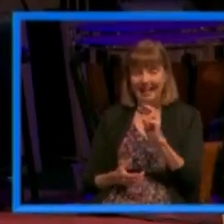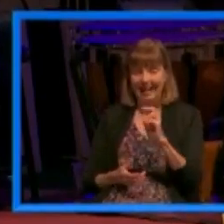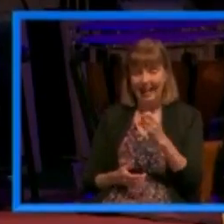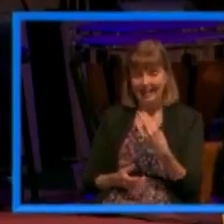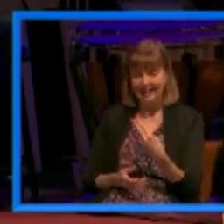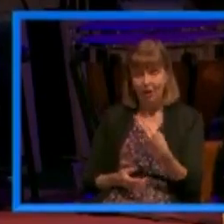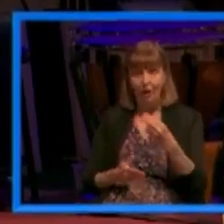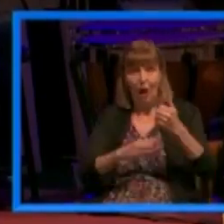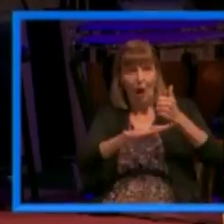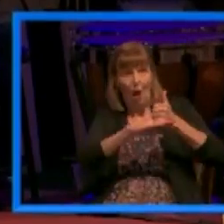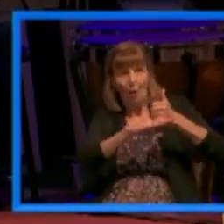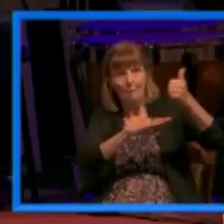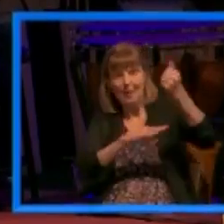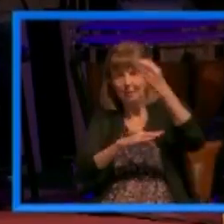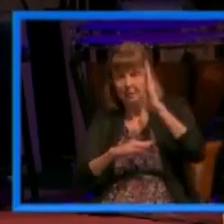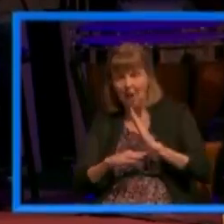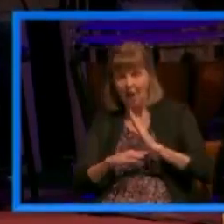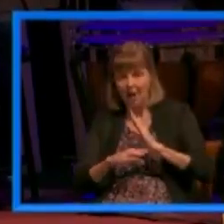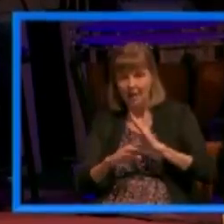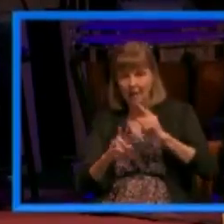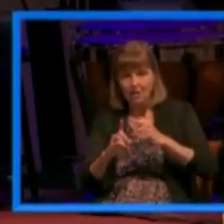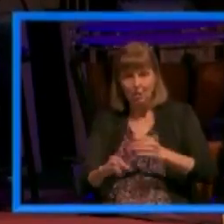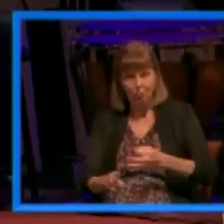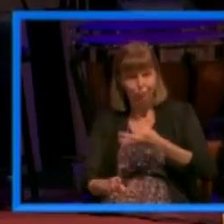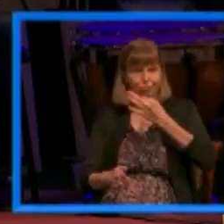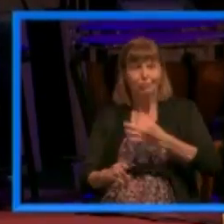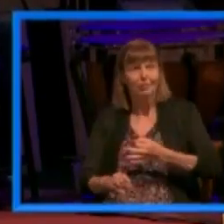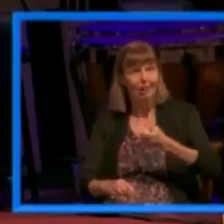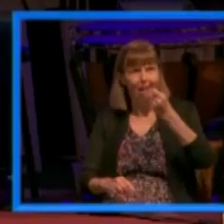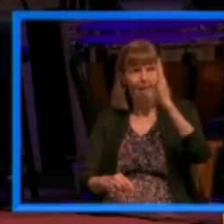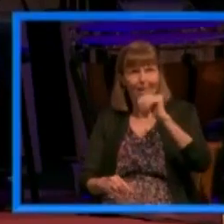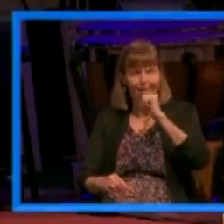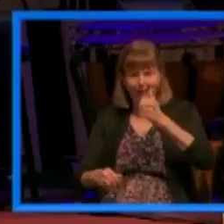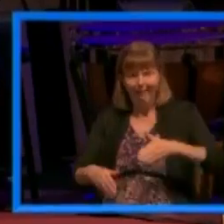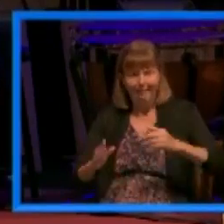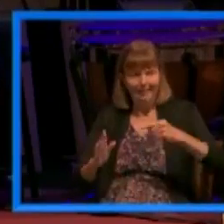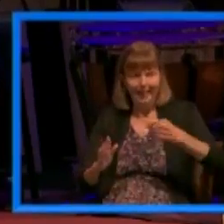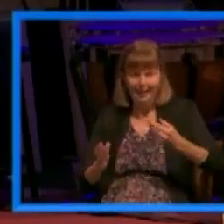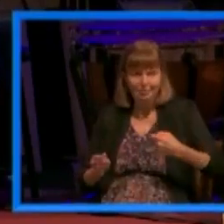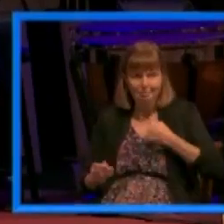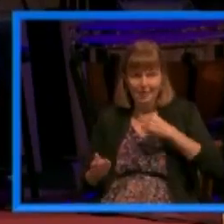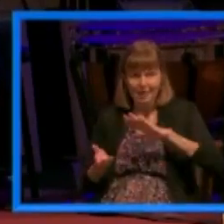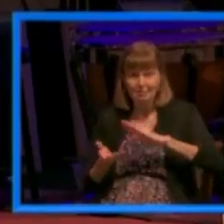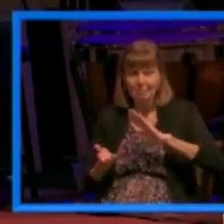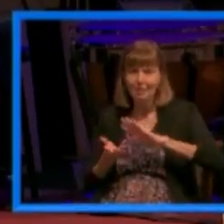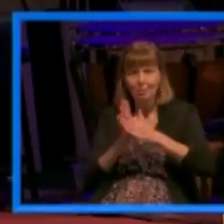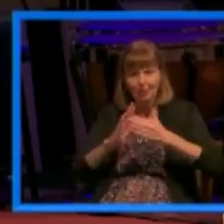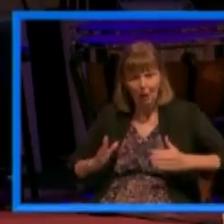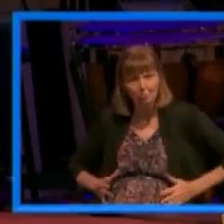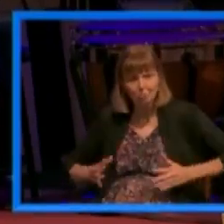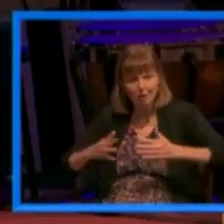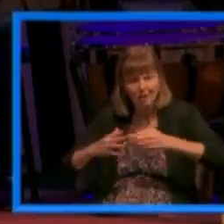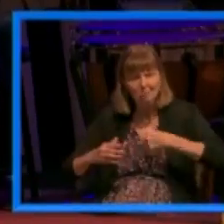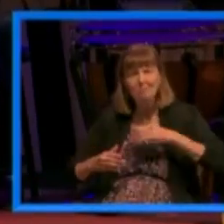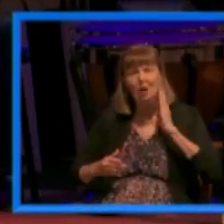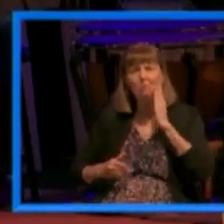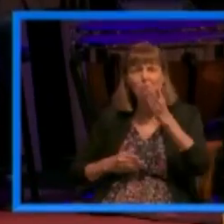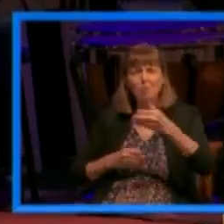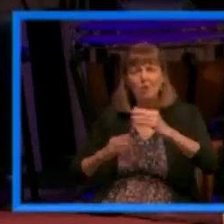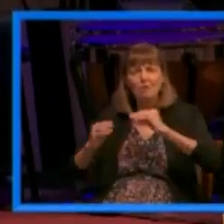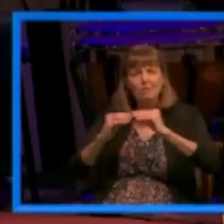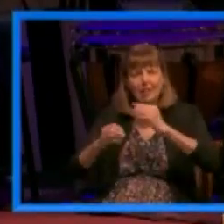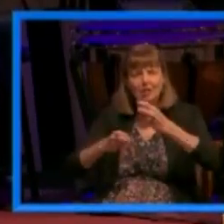the nerve to say, God is not letting this happen, so I'm going to fix God's problem. I'm going to